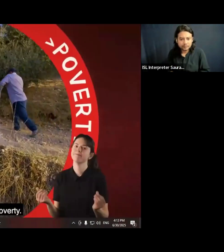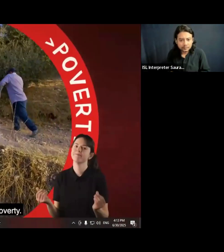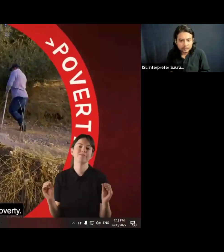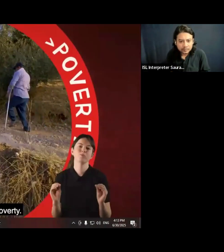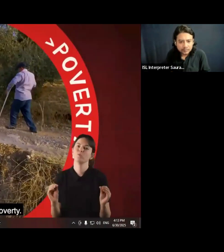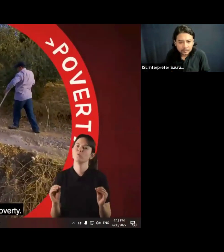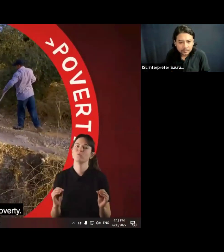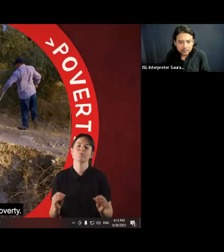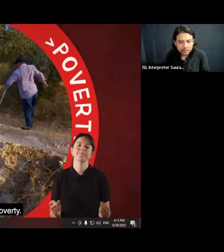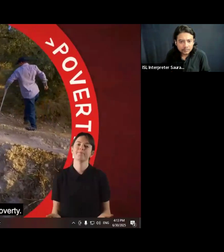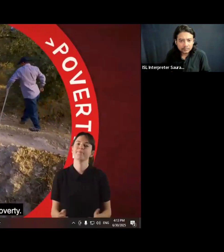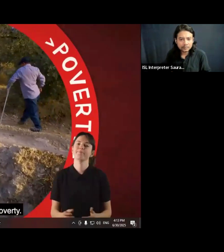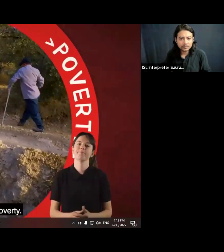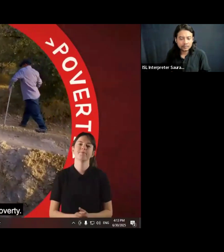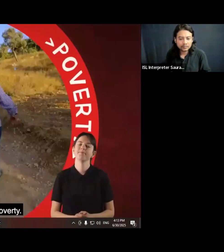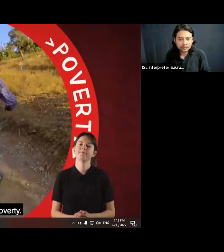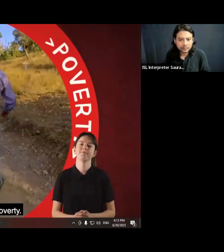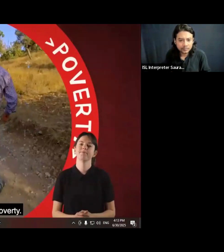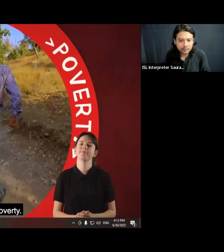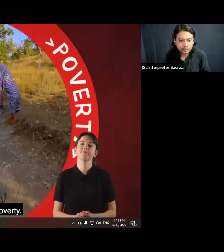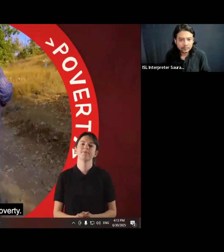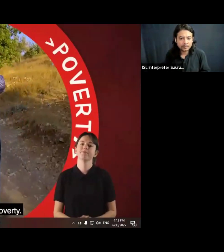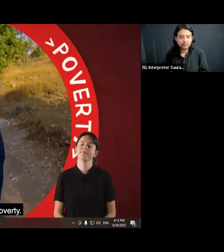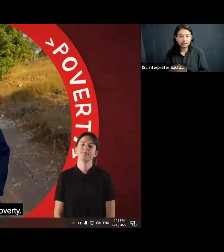to live in poverty.